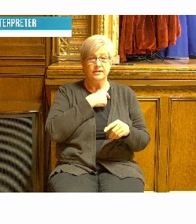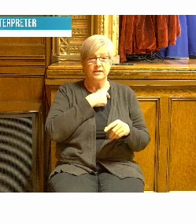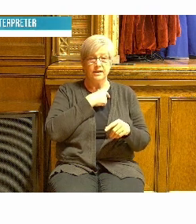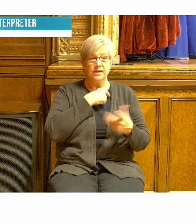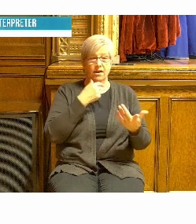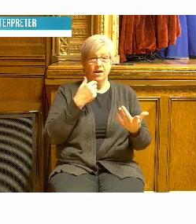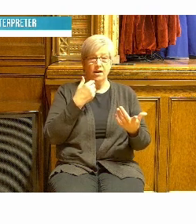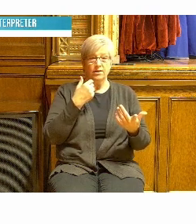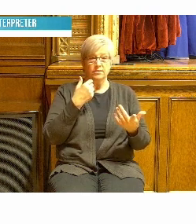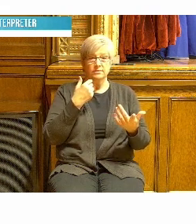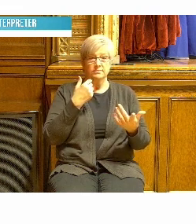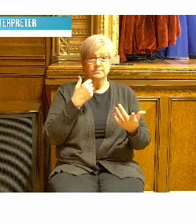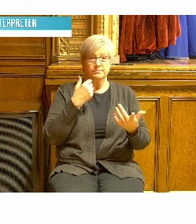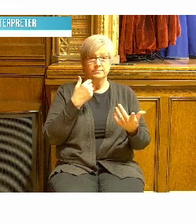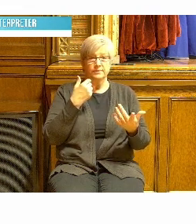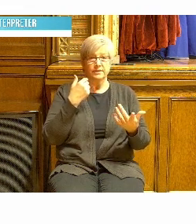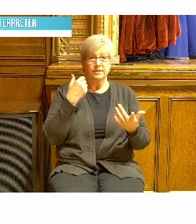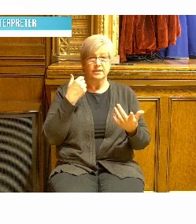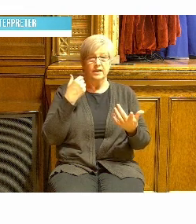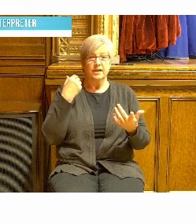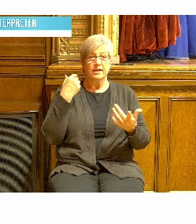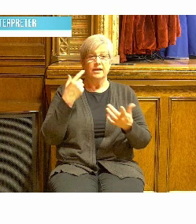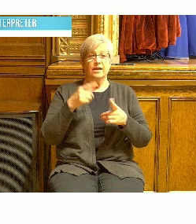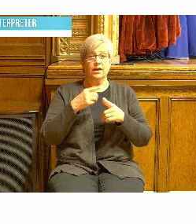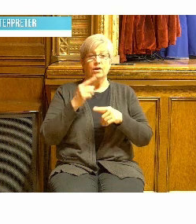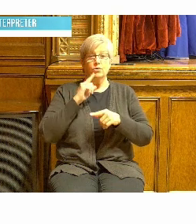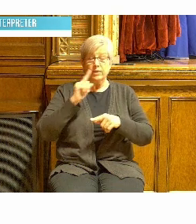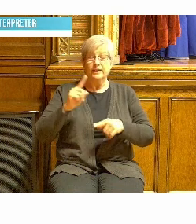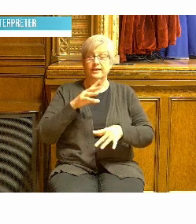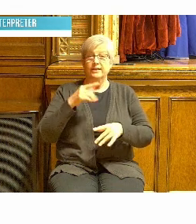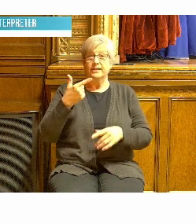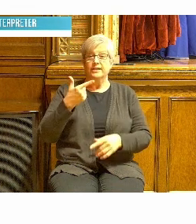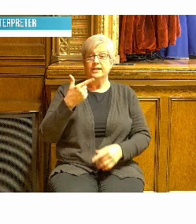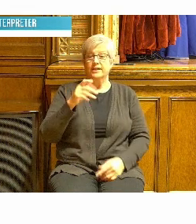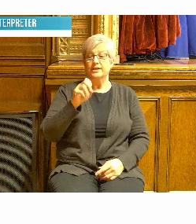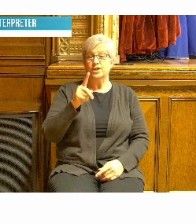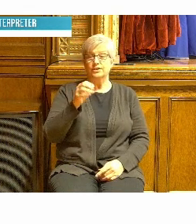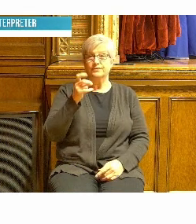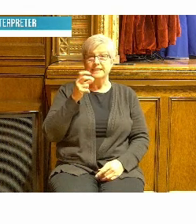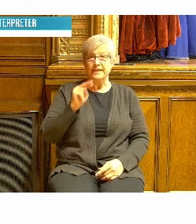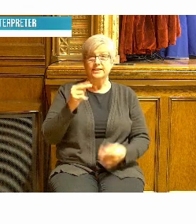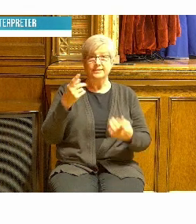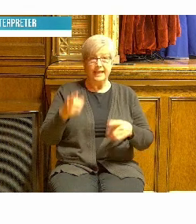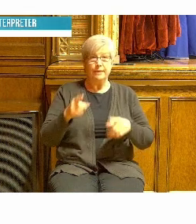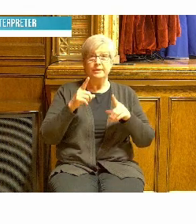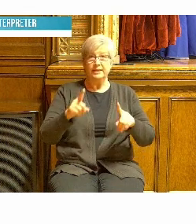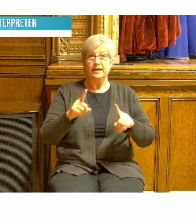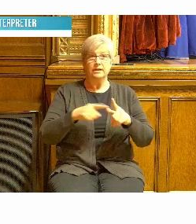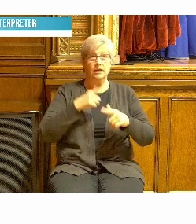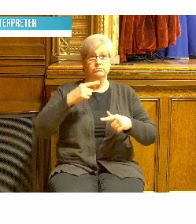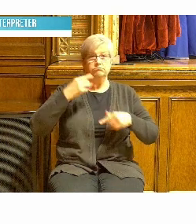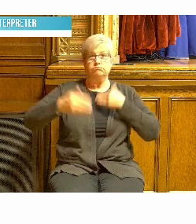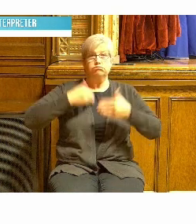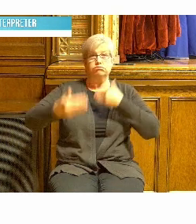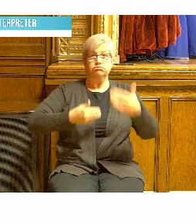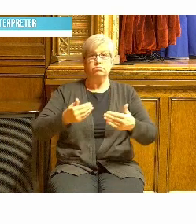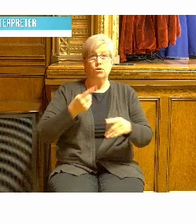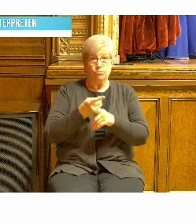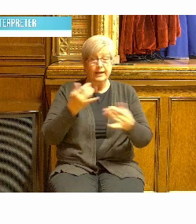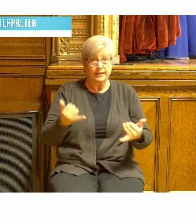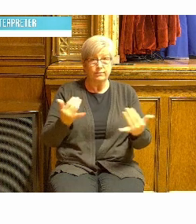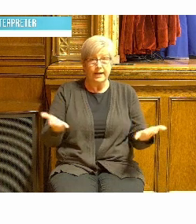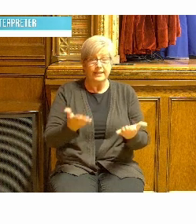gentrification on steroids. Right here, right now. This ain't 1950